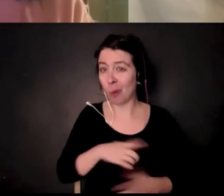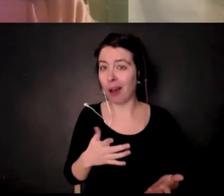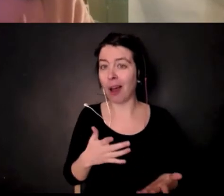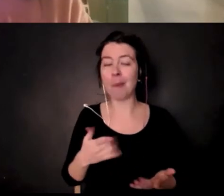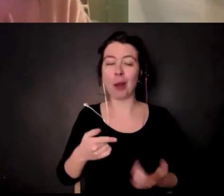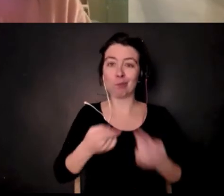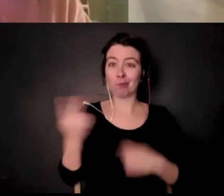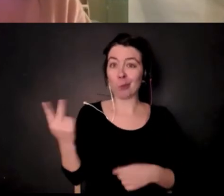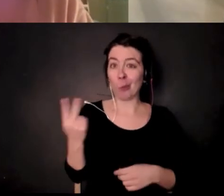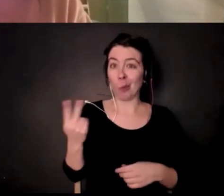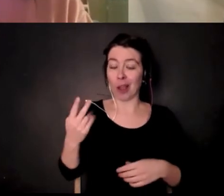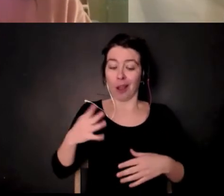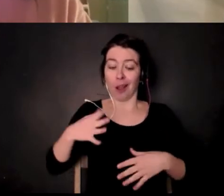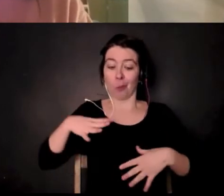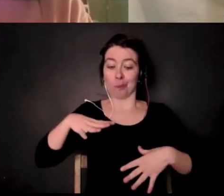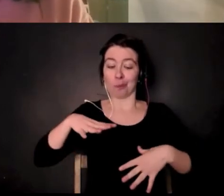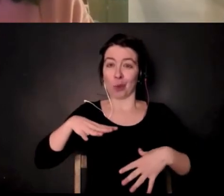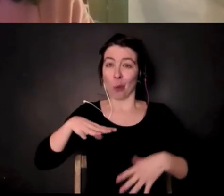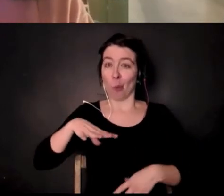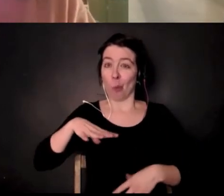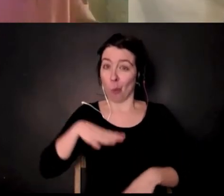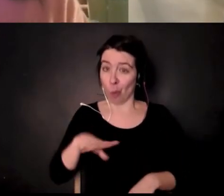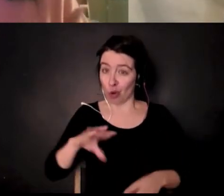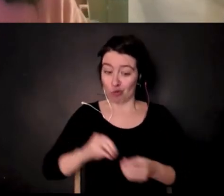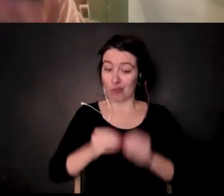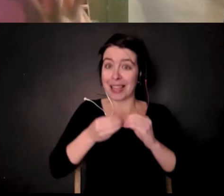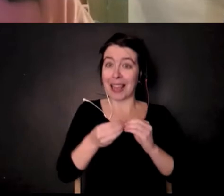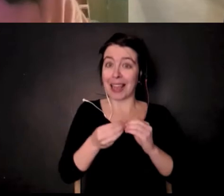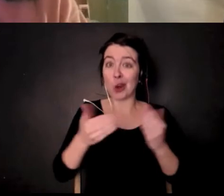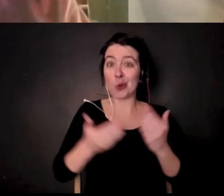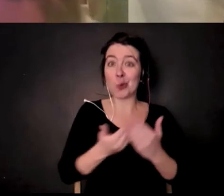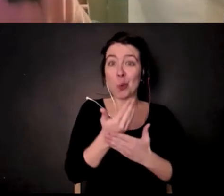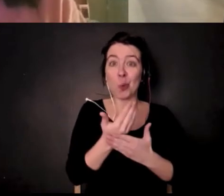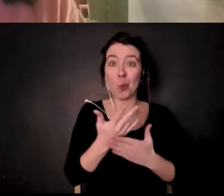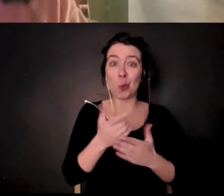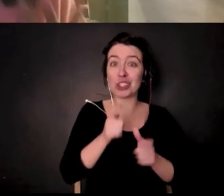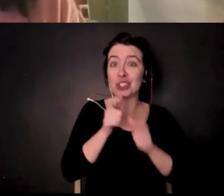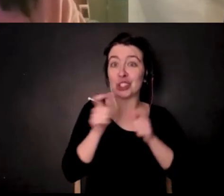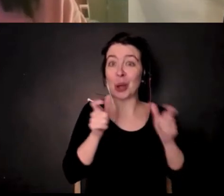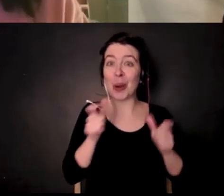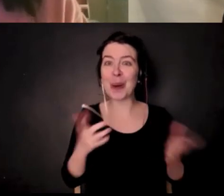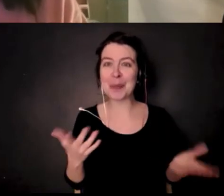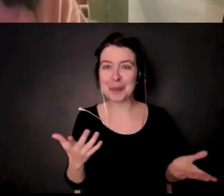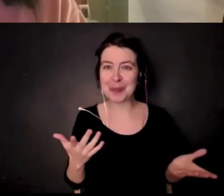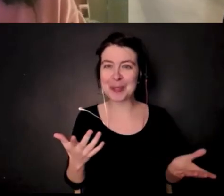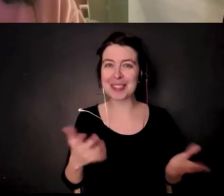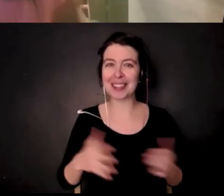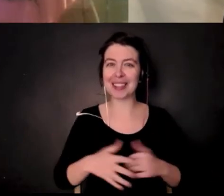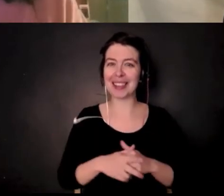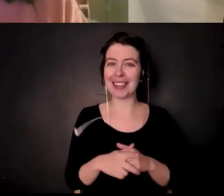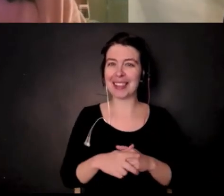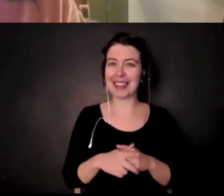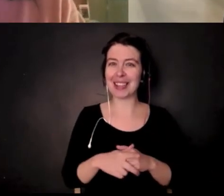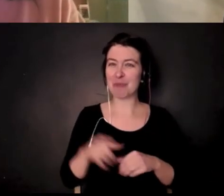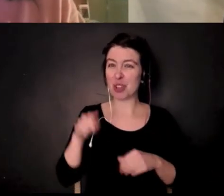why I was so excited to have these conversations with you in particular, because you have this gift of and sensitivity to words that